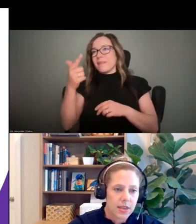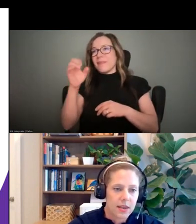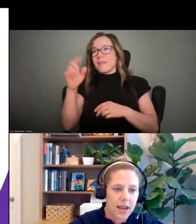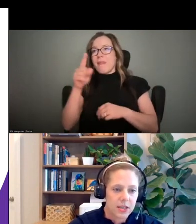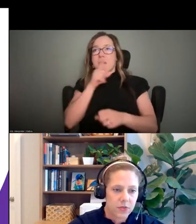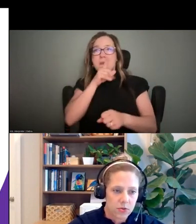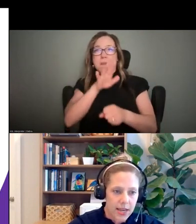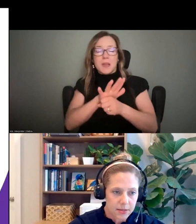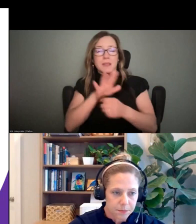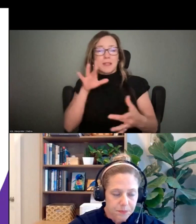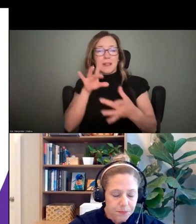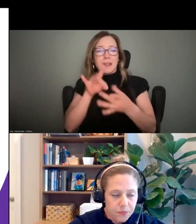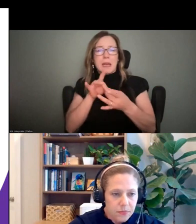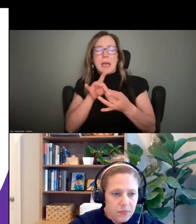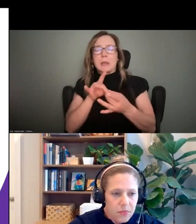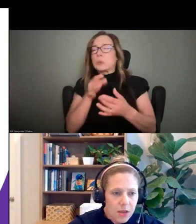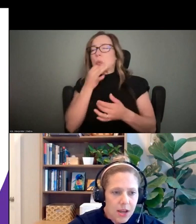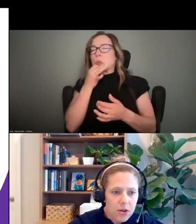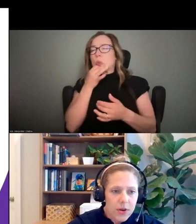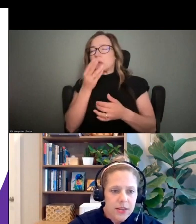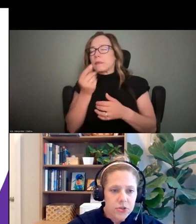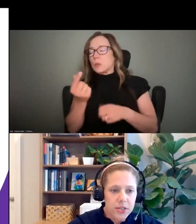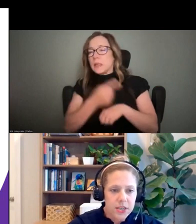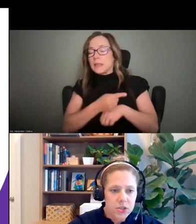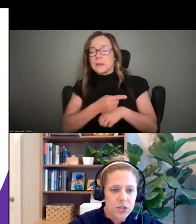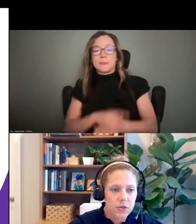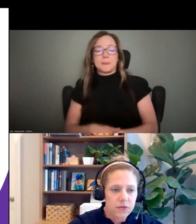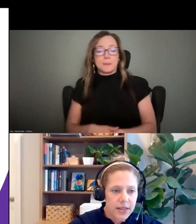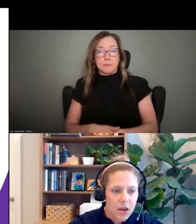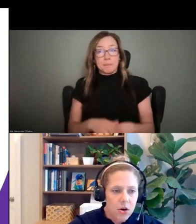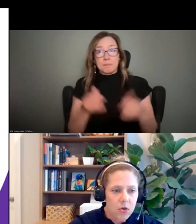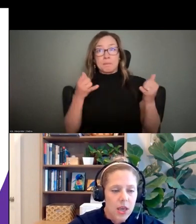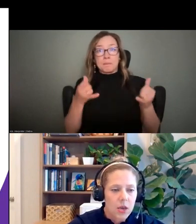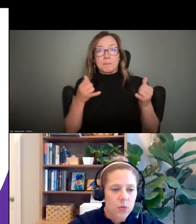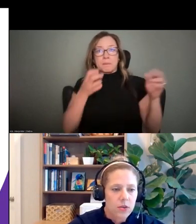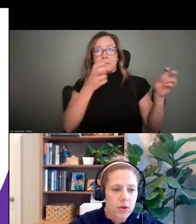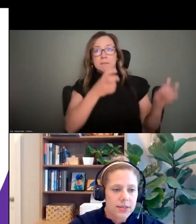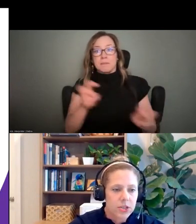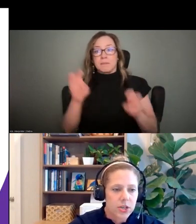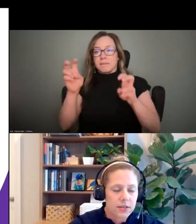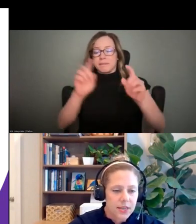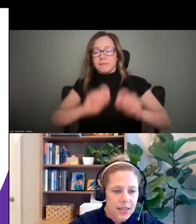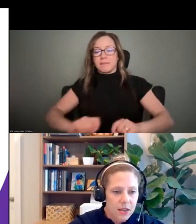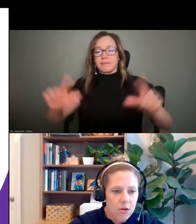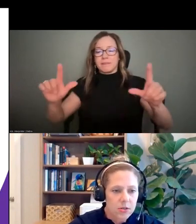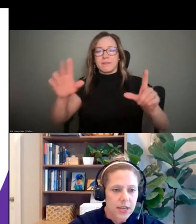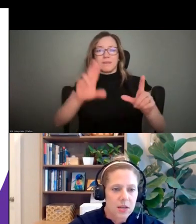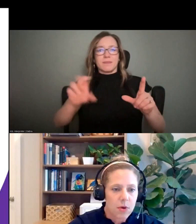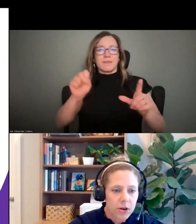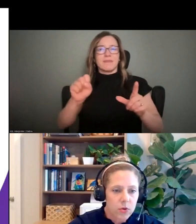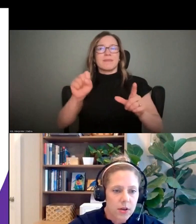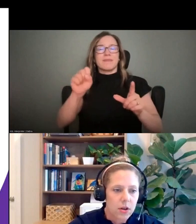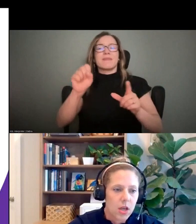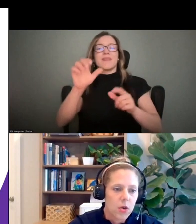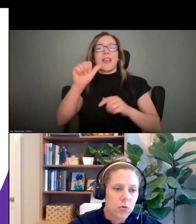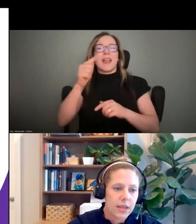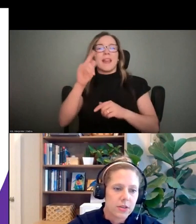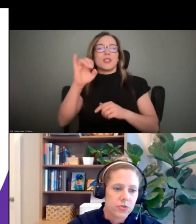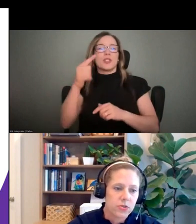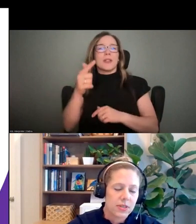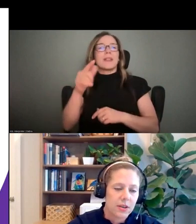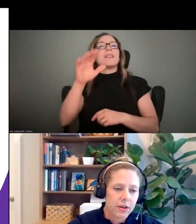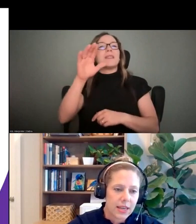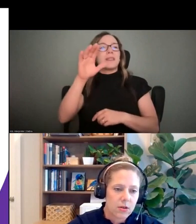websites within the next few days. I'm now going to transition to a video with US Aging CEO Sandy Markwood, who